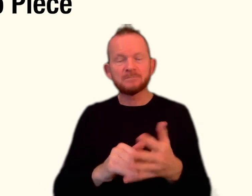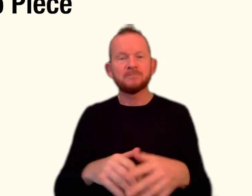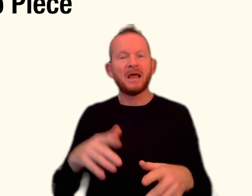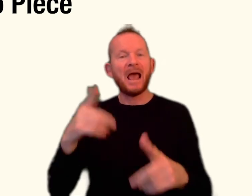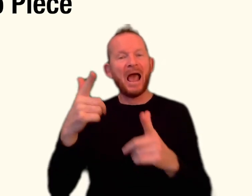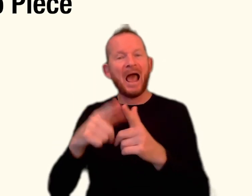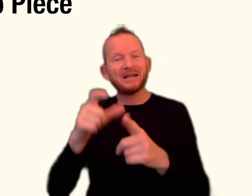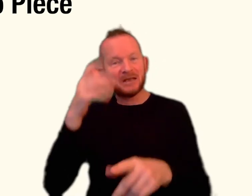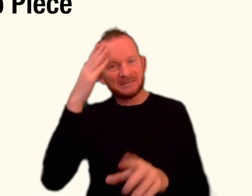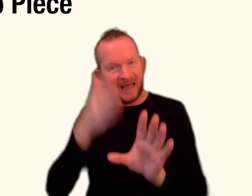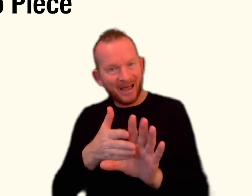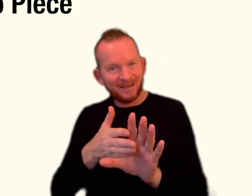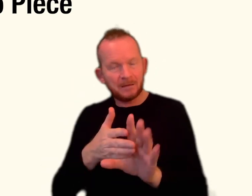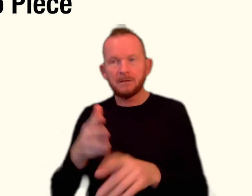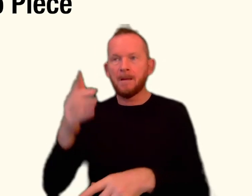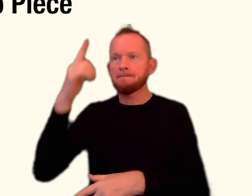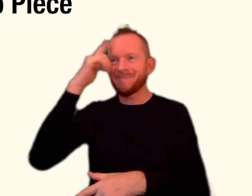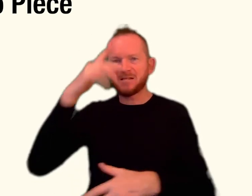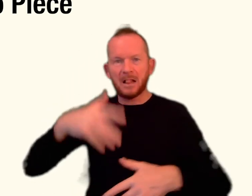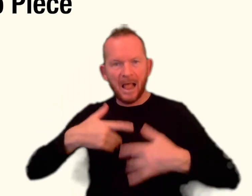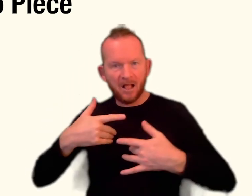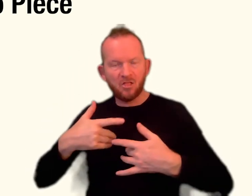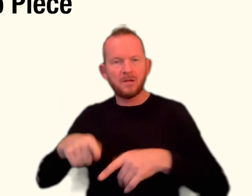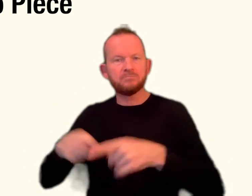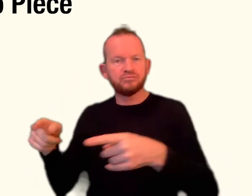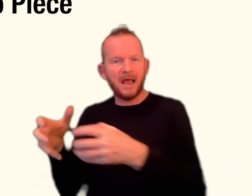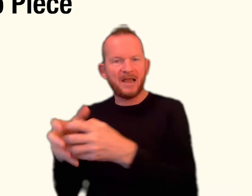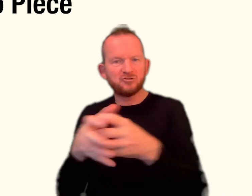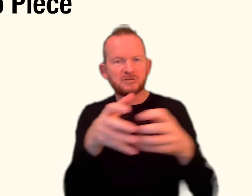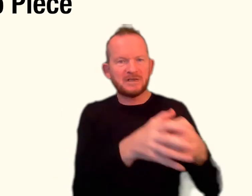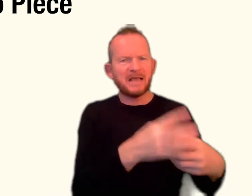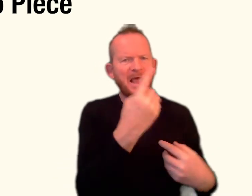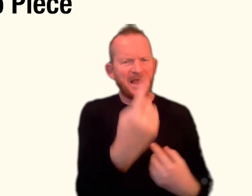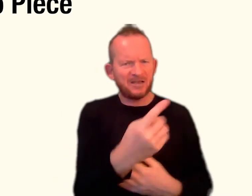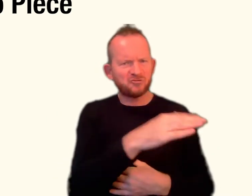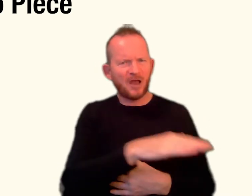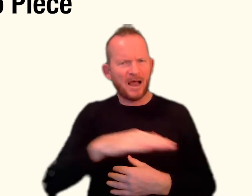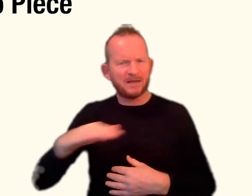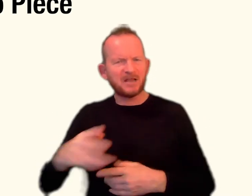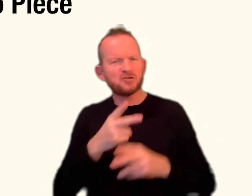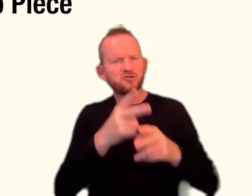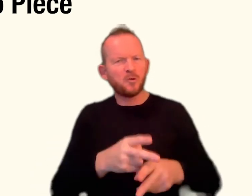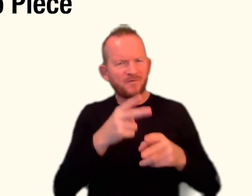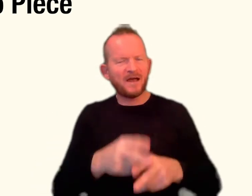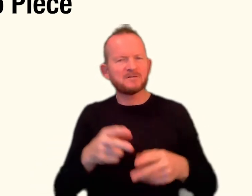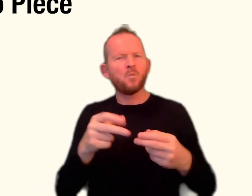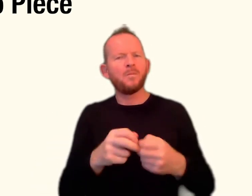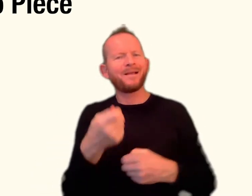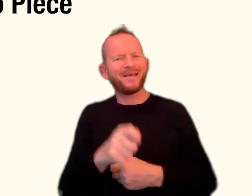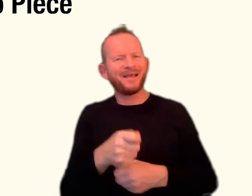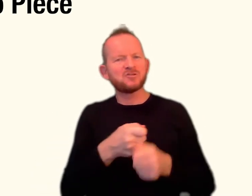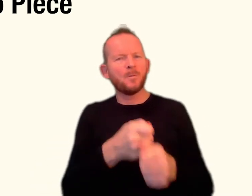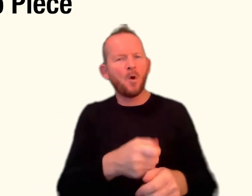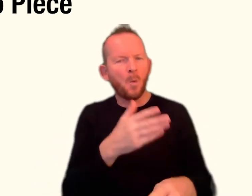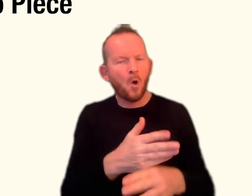health agencies. You know, each one of our children is supervised with a key support worker. So when they're